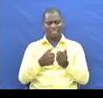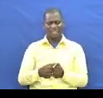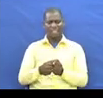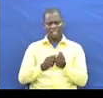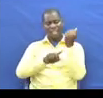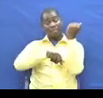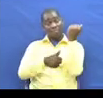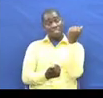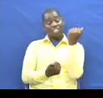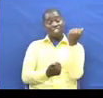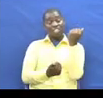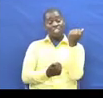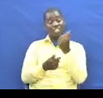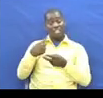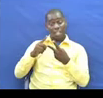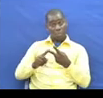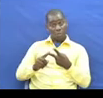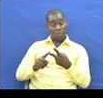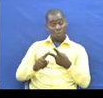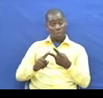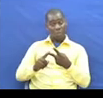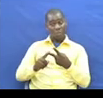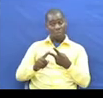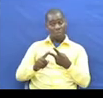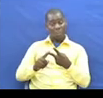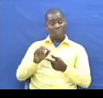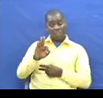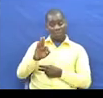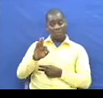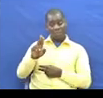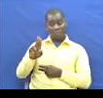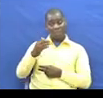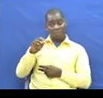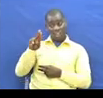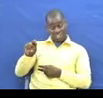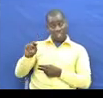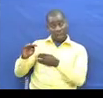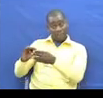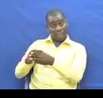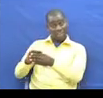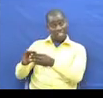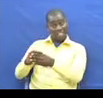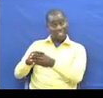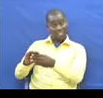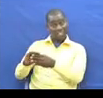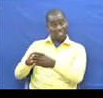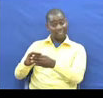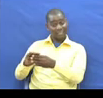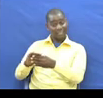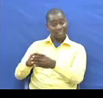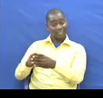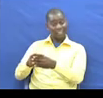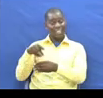also seen the pictorial representation of a function by